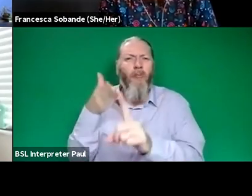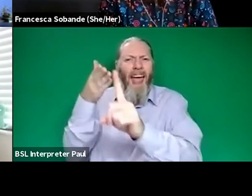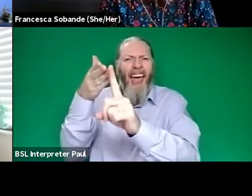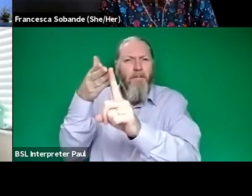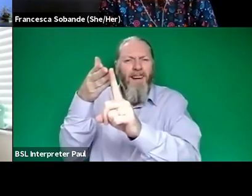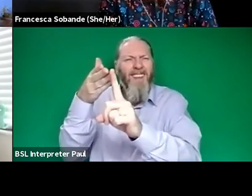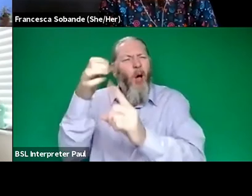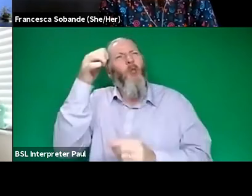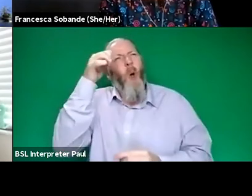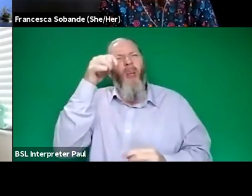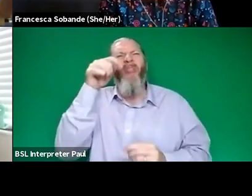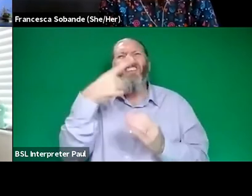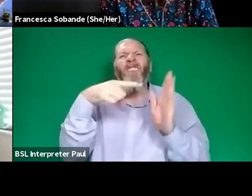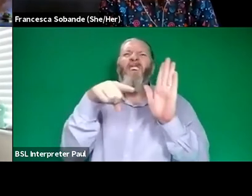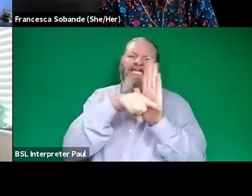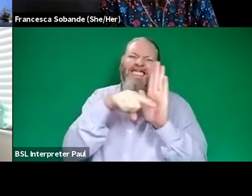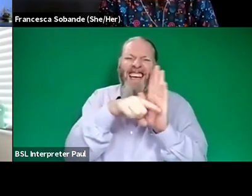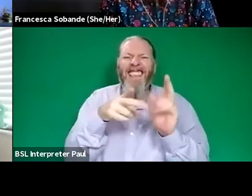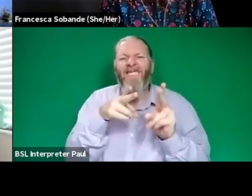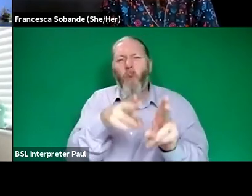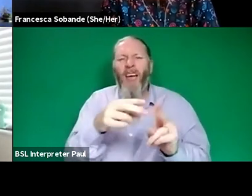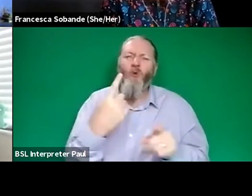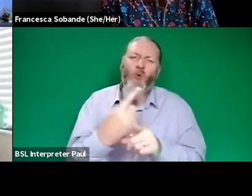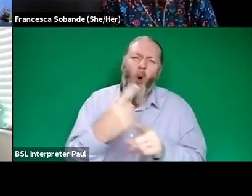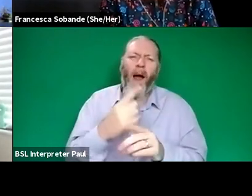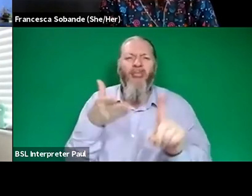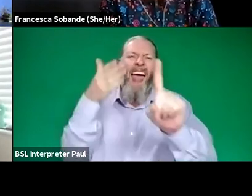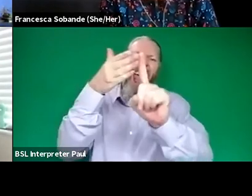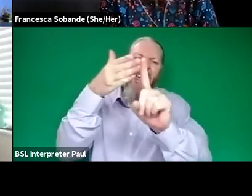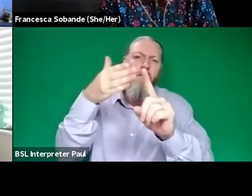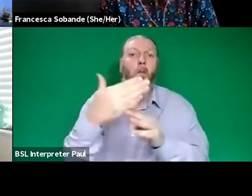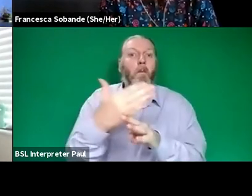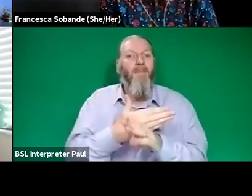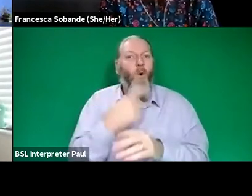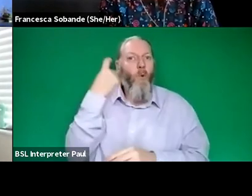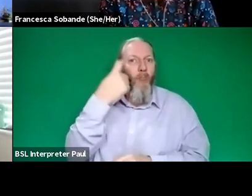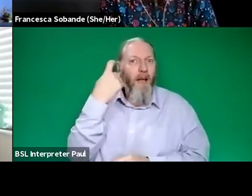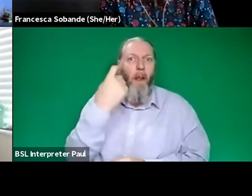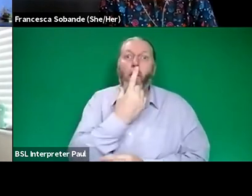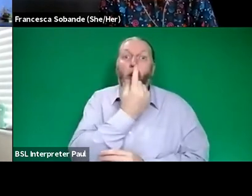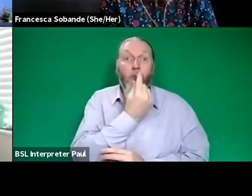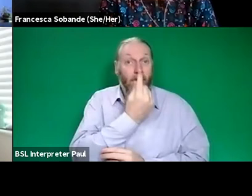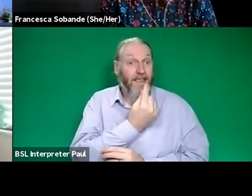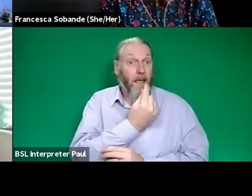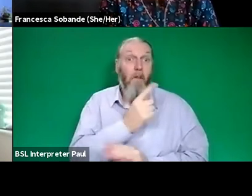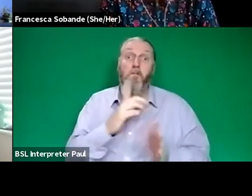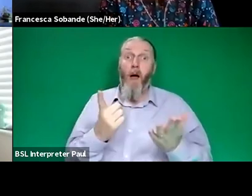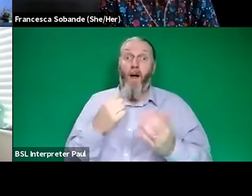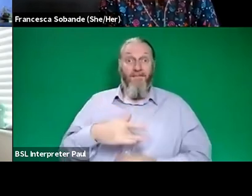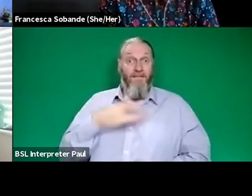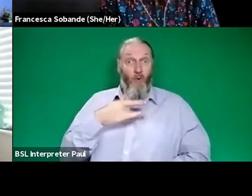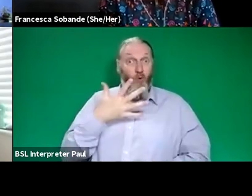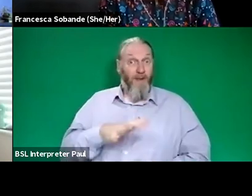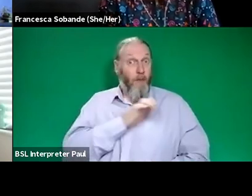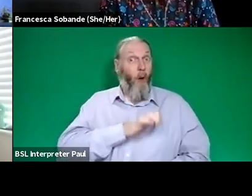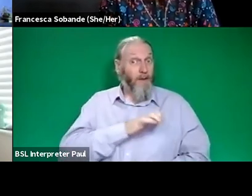way to speak, to start talking about the edges of things before you've talked about the possibility of things. But I think it's part of that development of an honest relationship to understand,